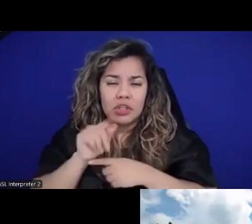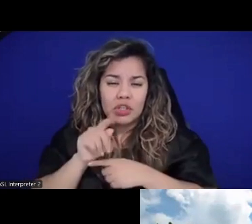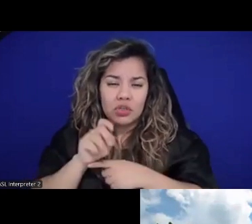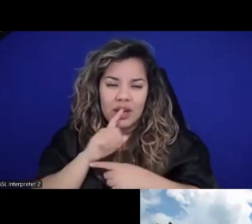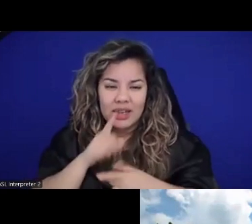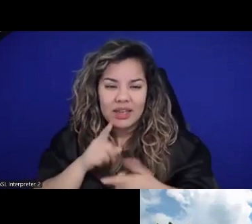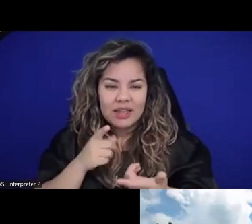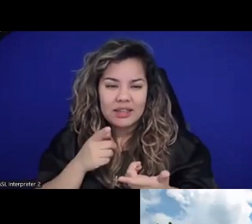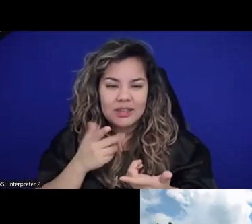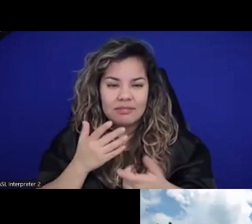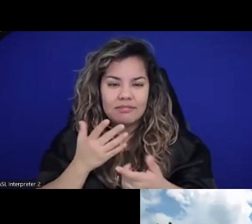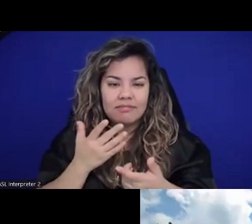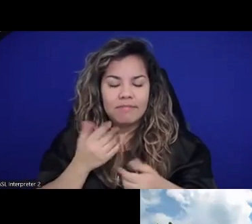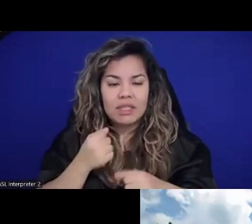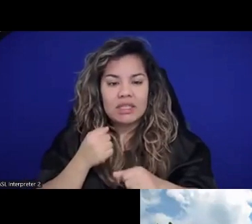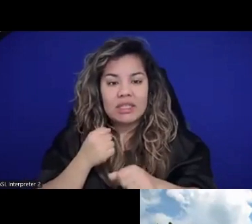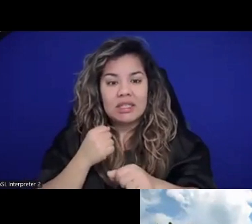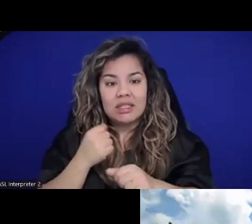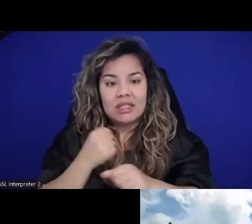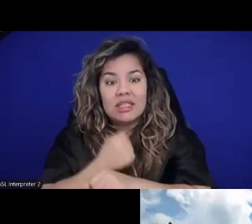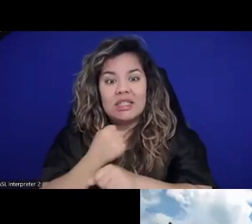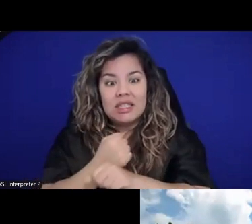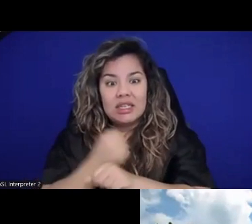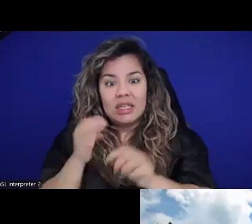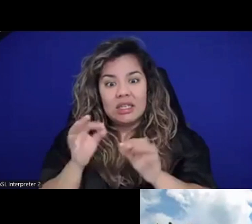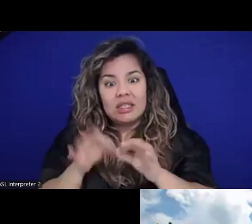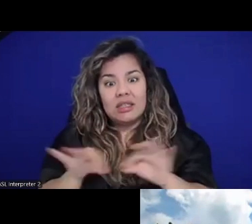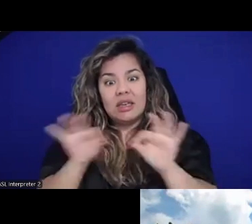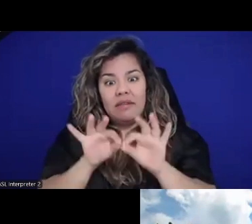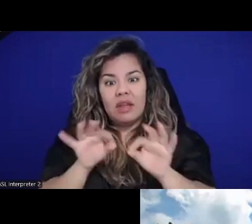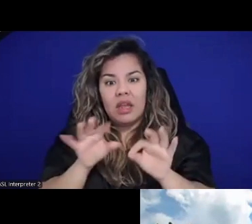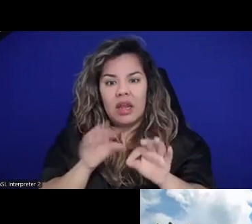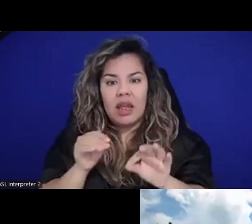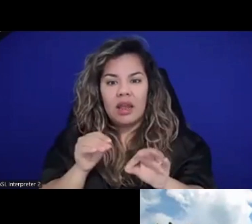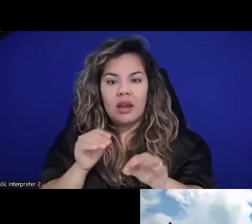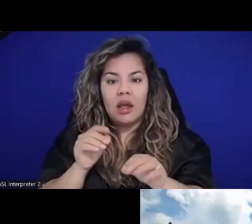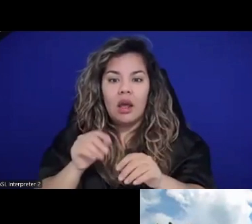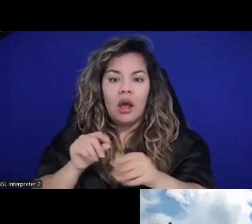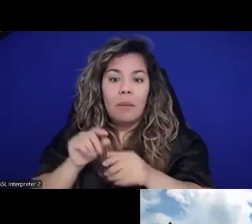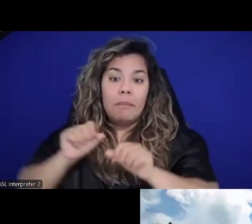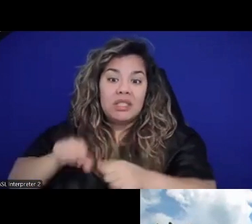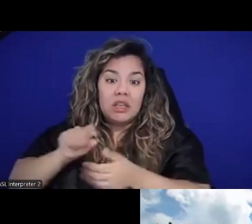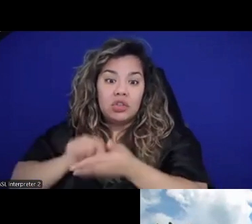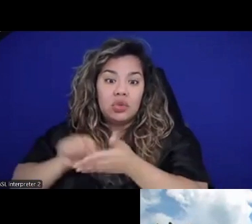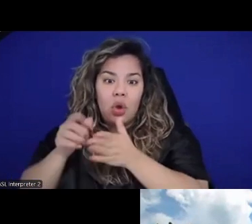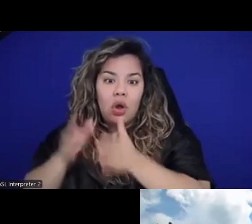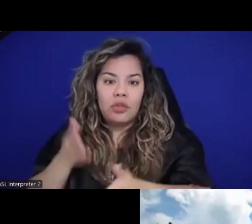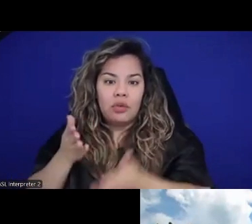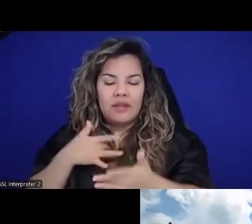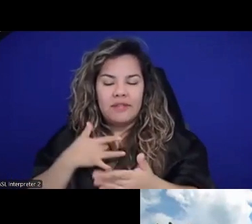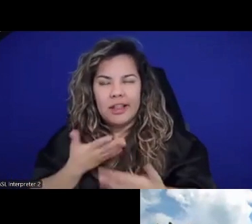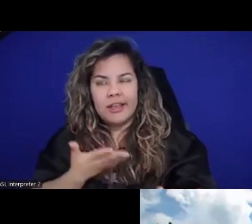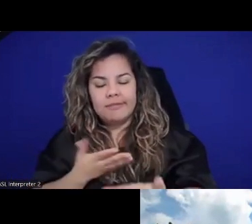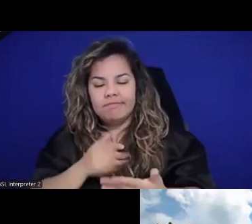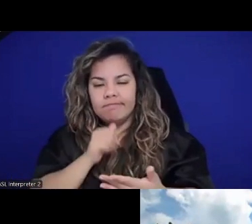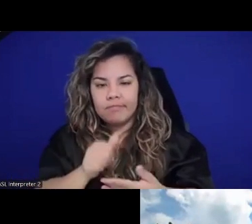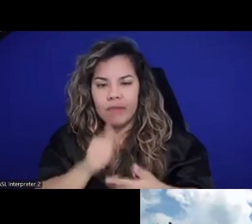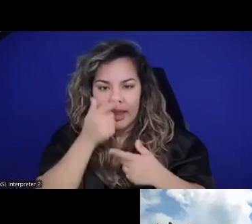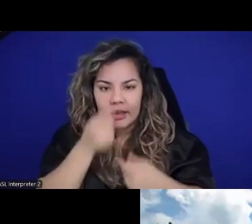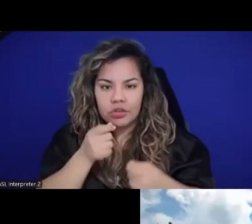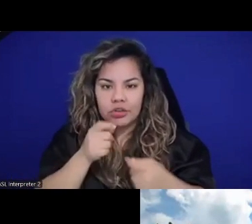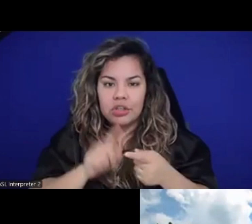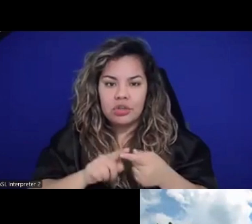author. So we publish our article 6 times a year,